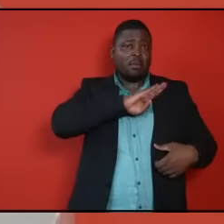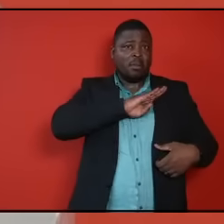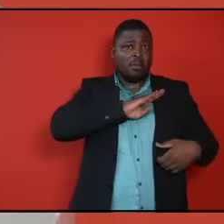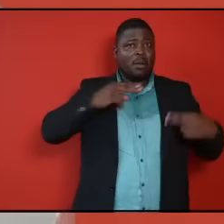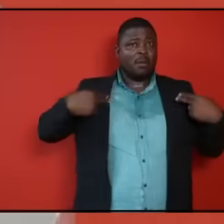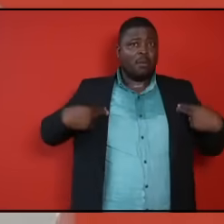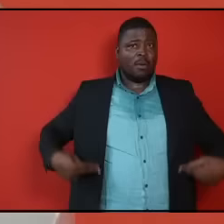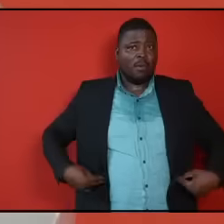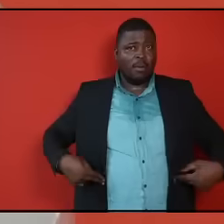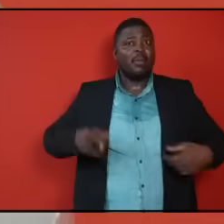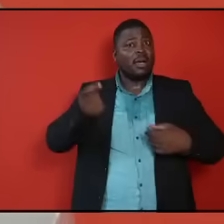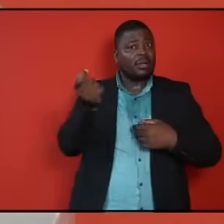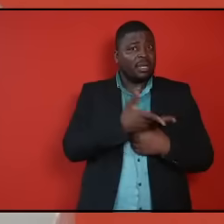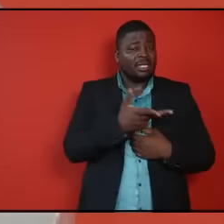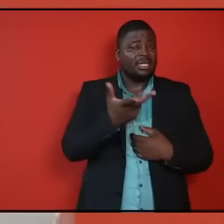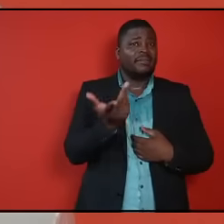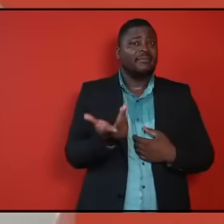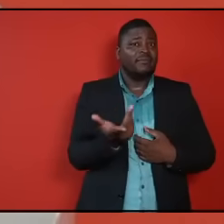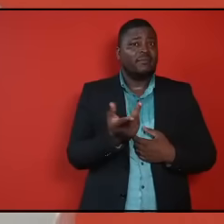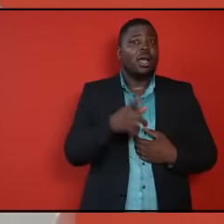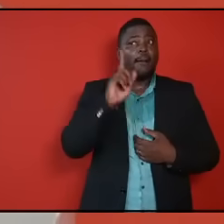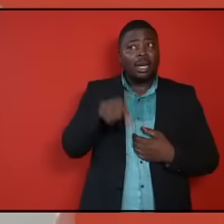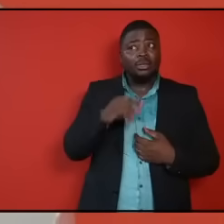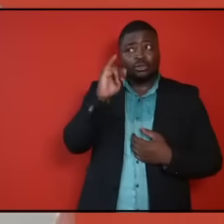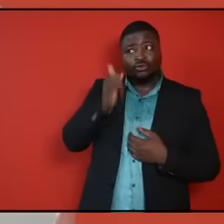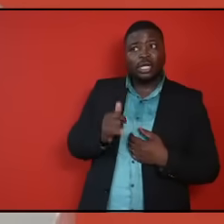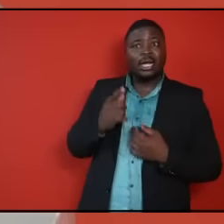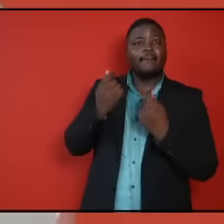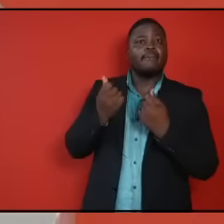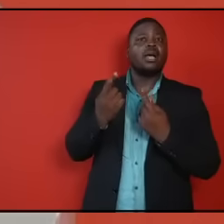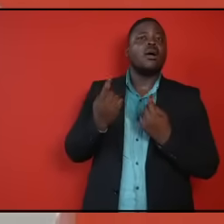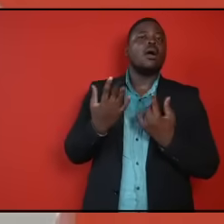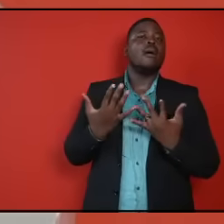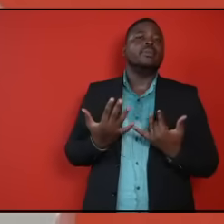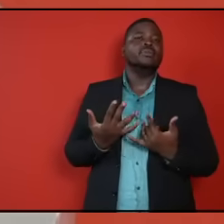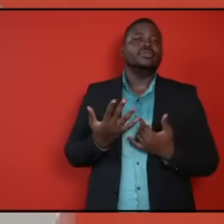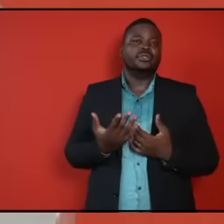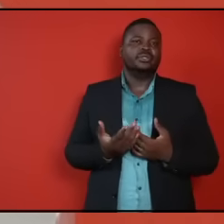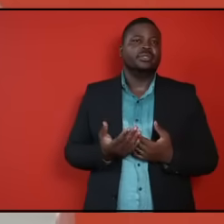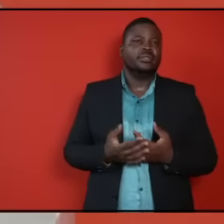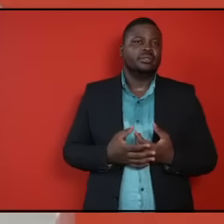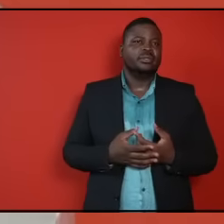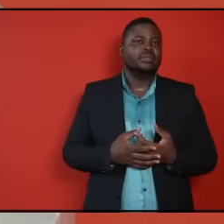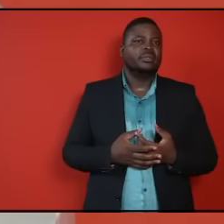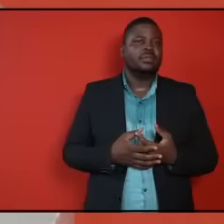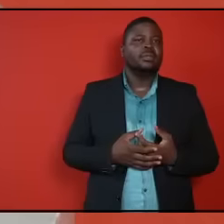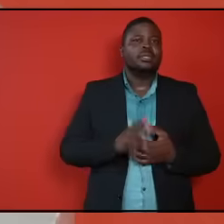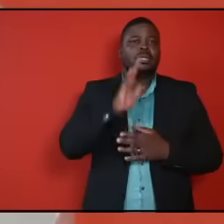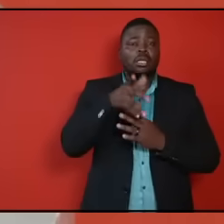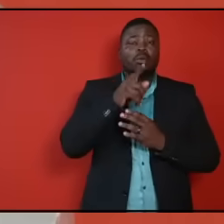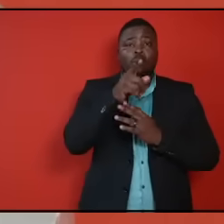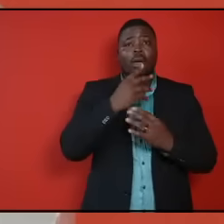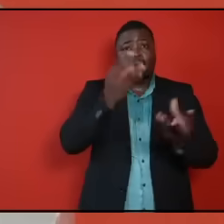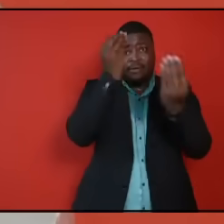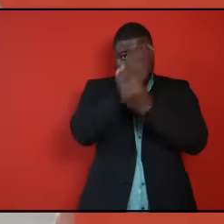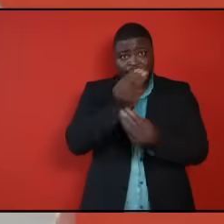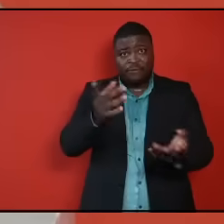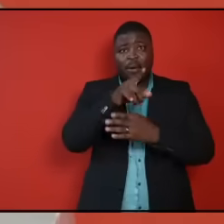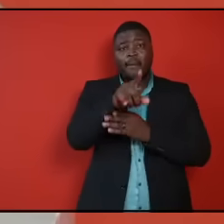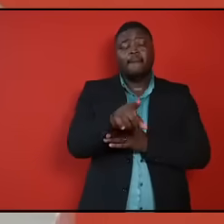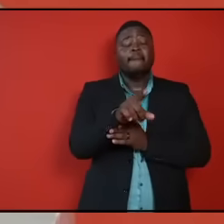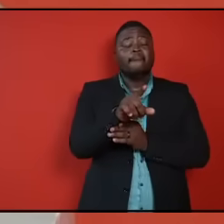it. Go and check how much that thing is. You are going to be told a nonsensical story